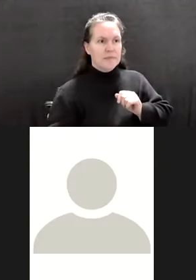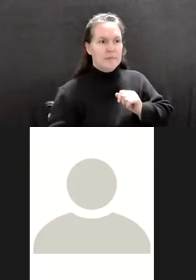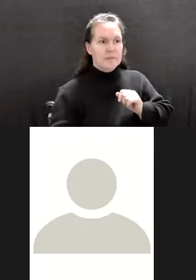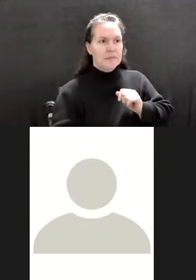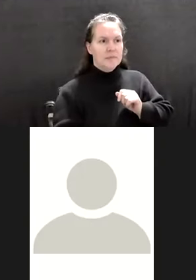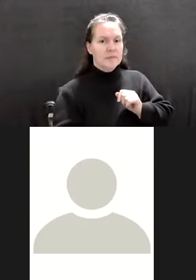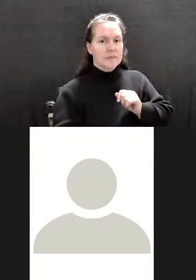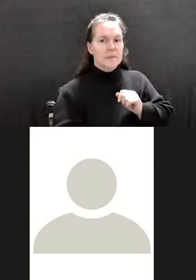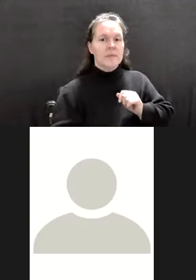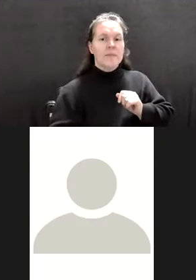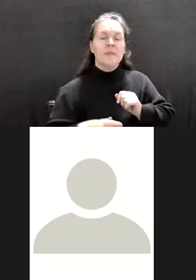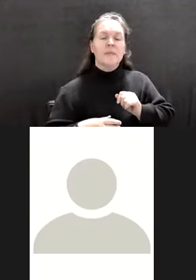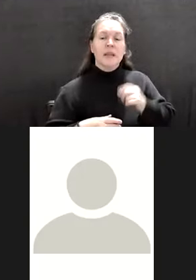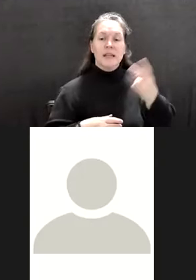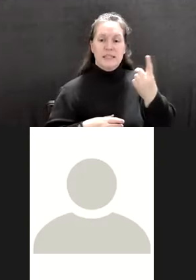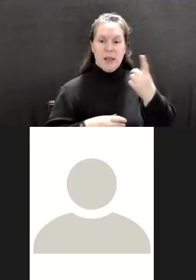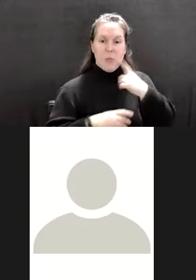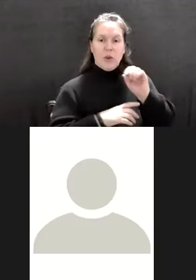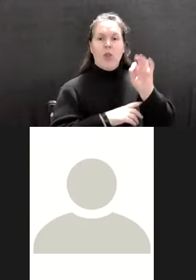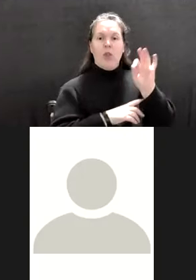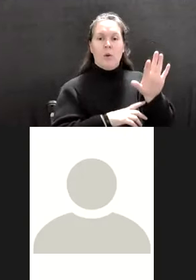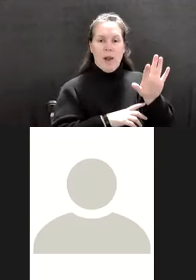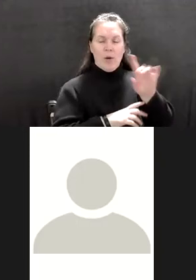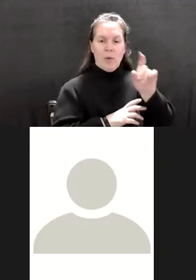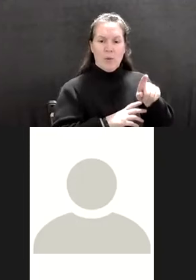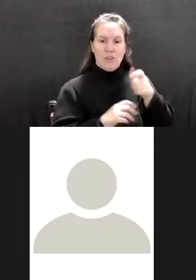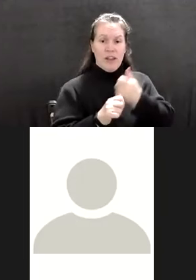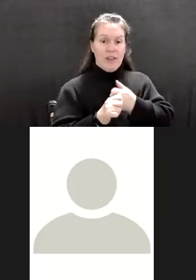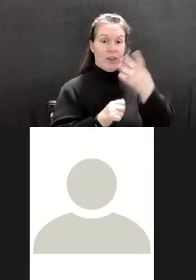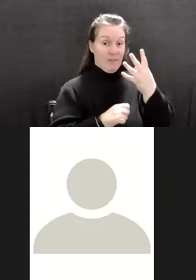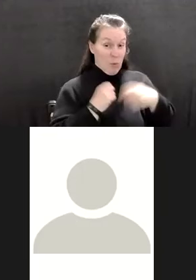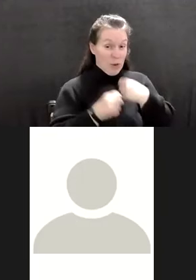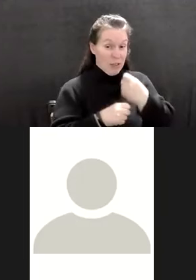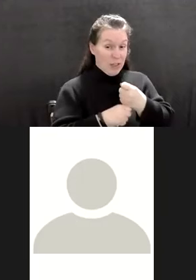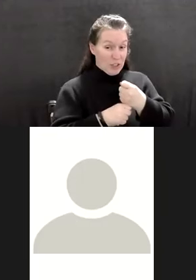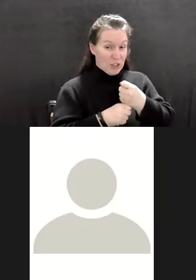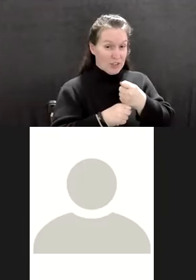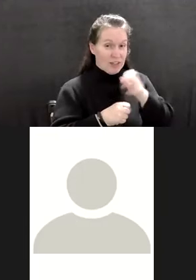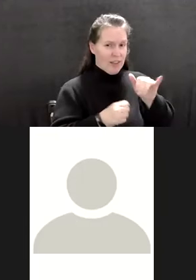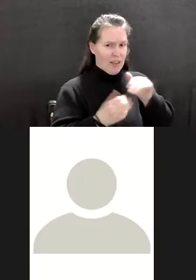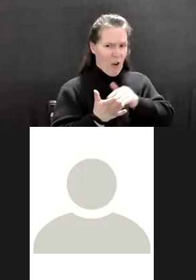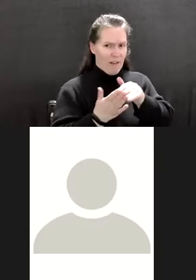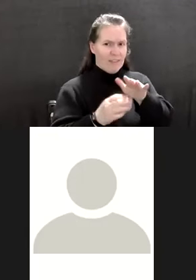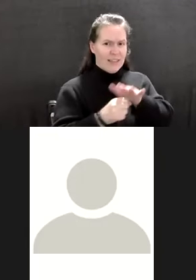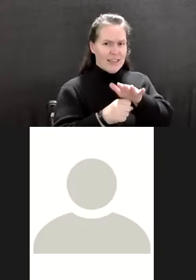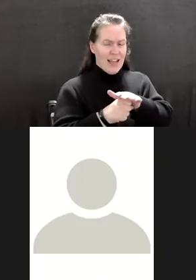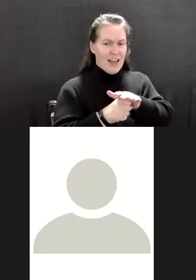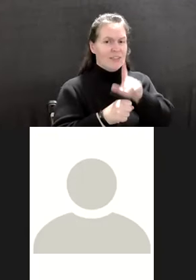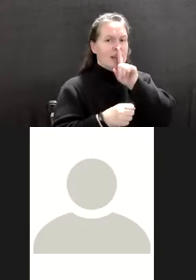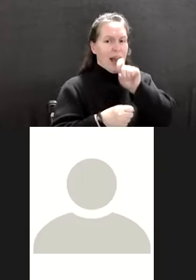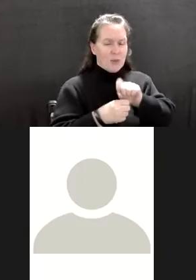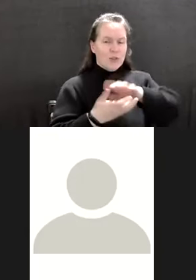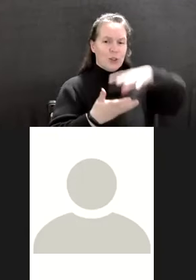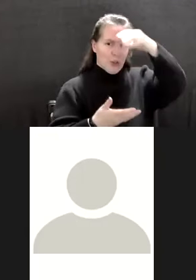Someone, you know, throughout the question, every 4 years, is that often enough to make headway in